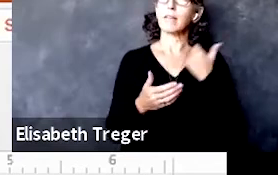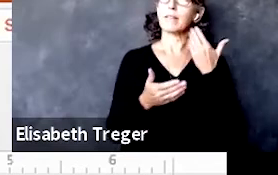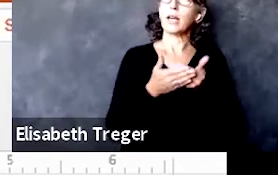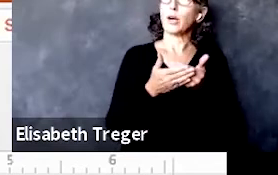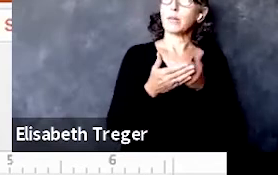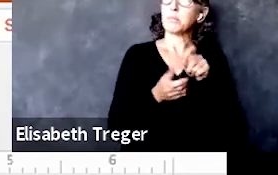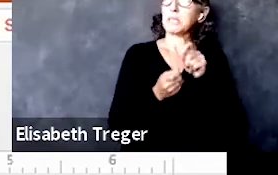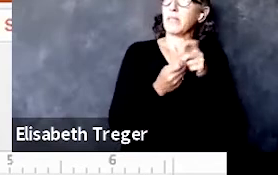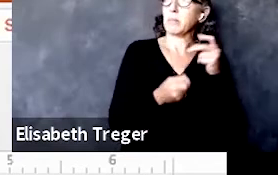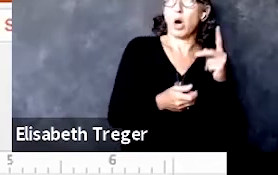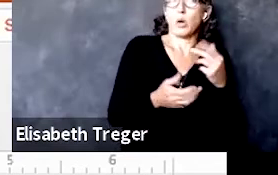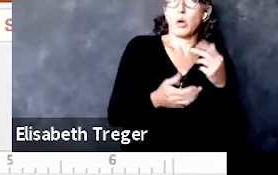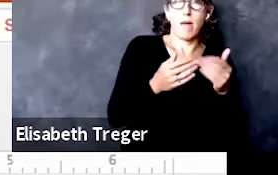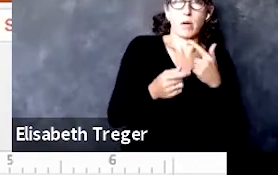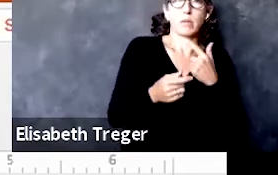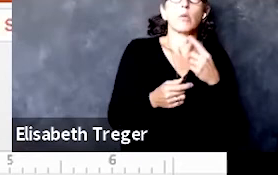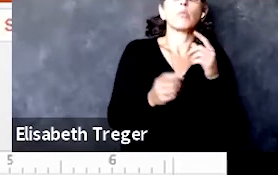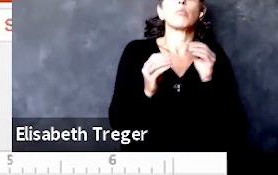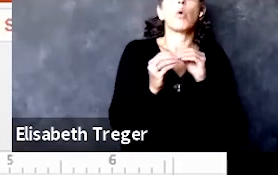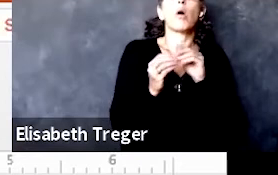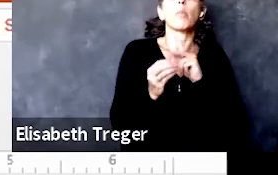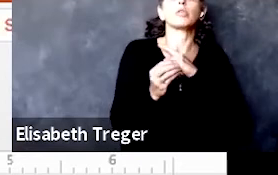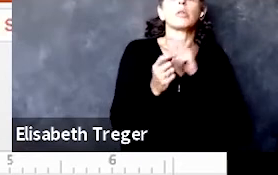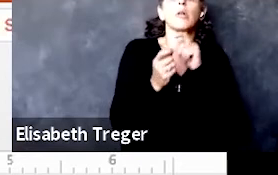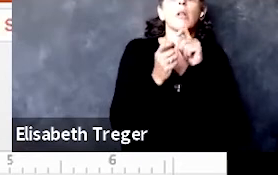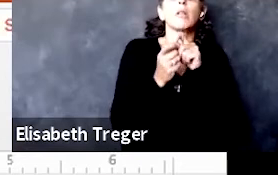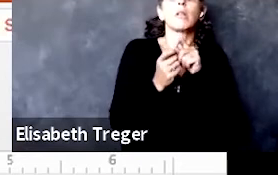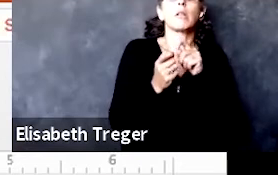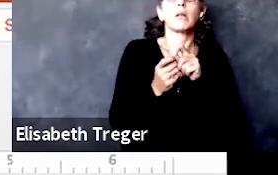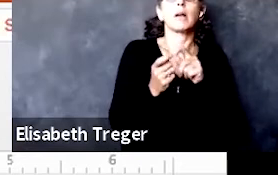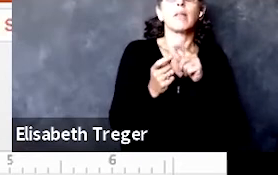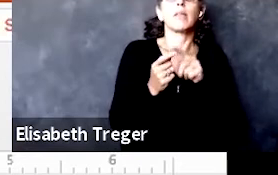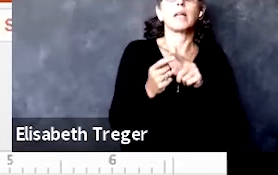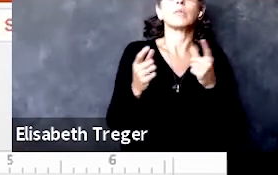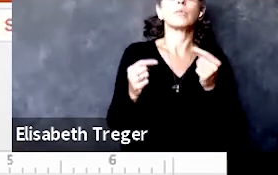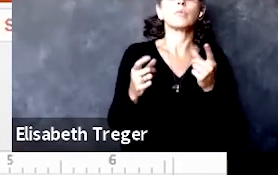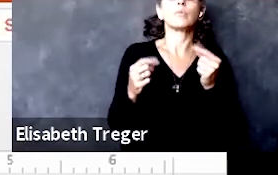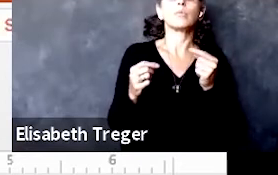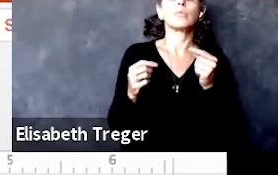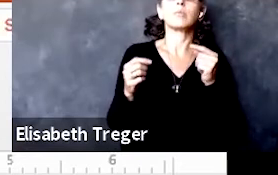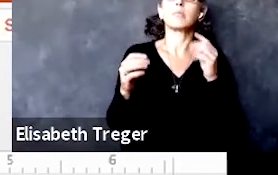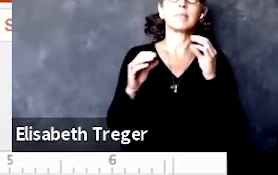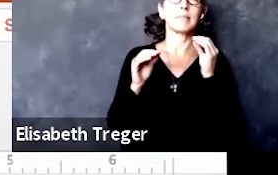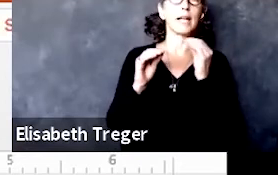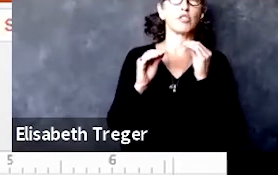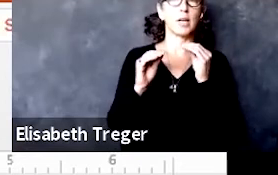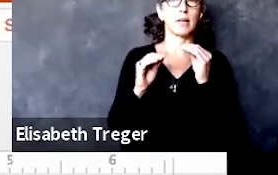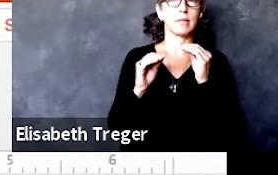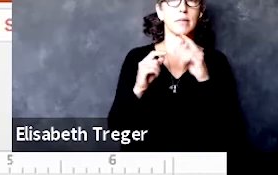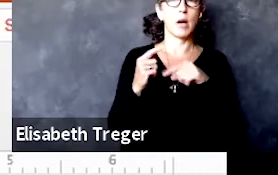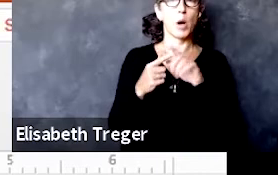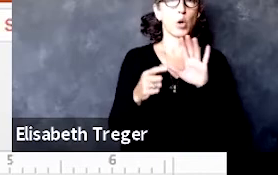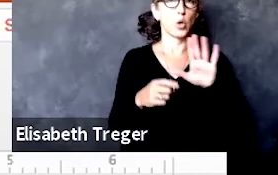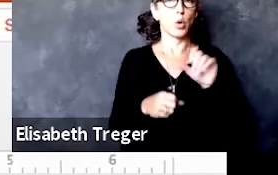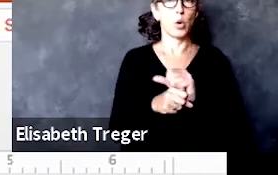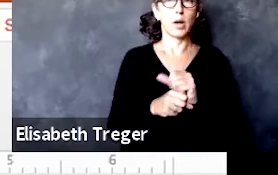The next thing you want to do, and this can take a couple sentences, is to simply educate them about what you do. Maybe you're